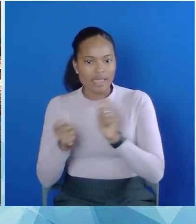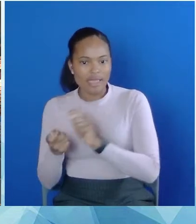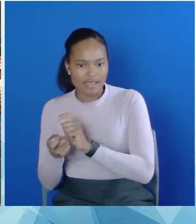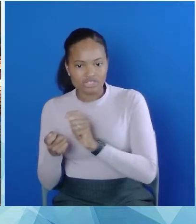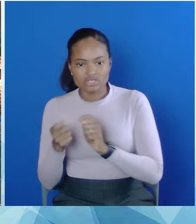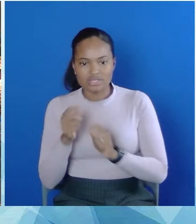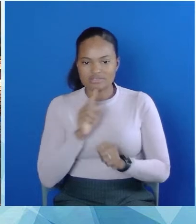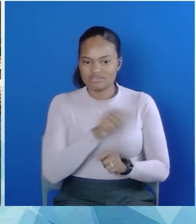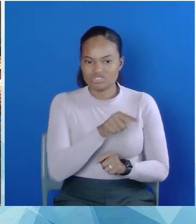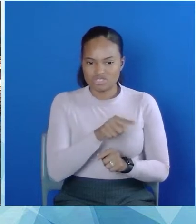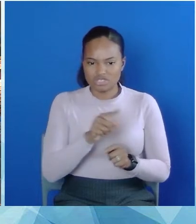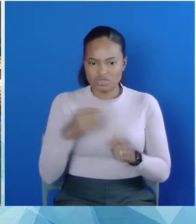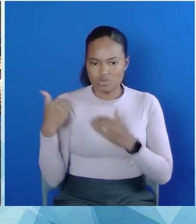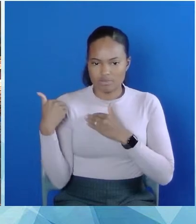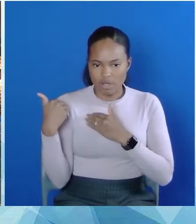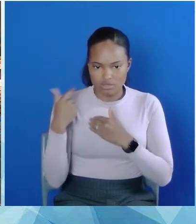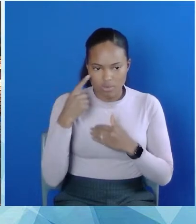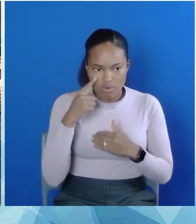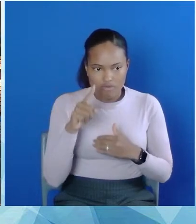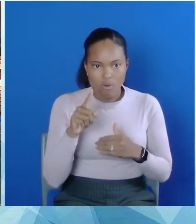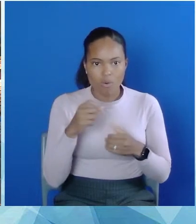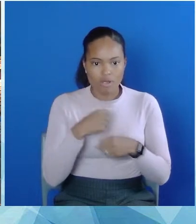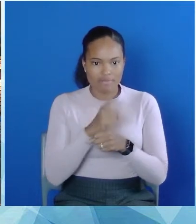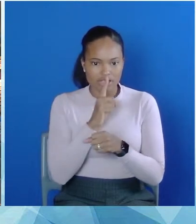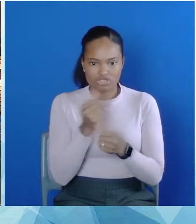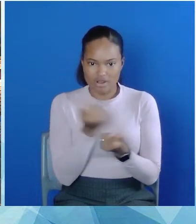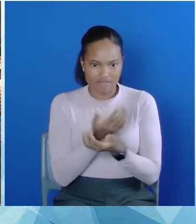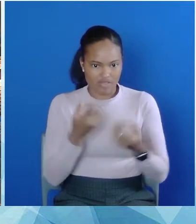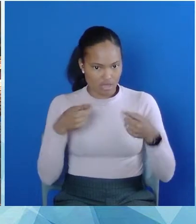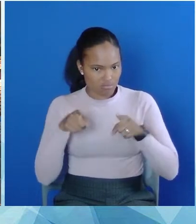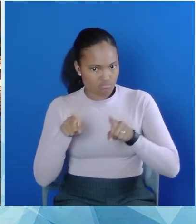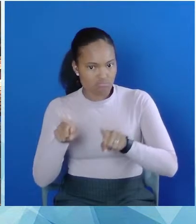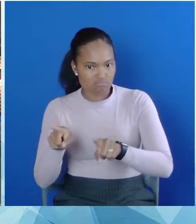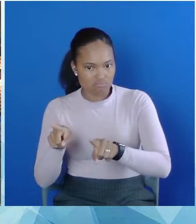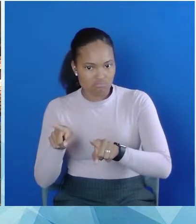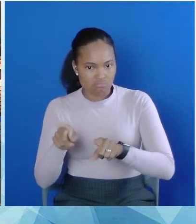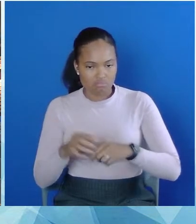responsible for, making sure that things are in line.